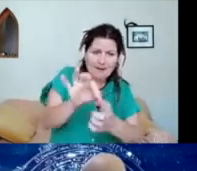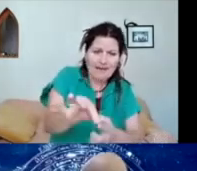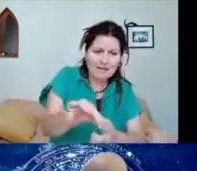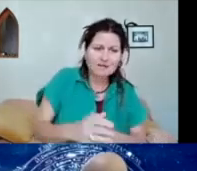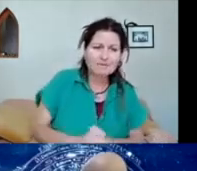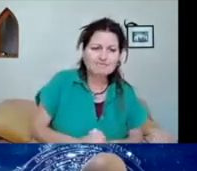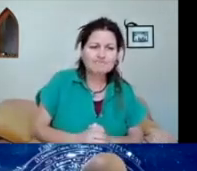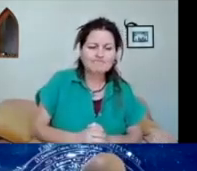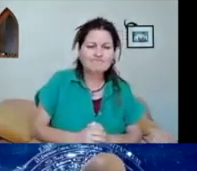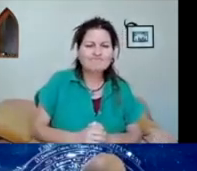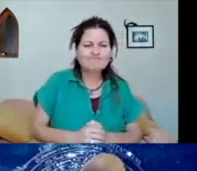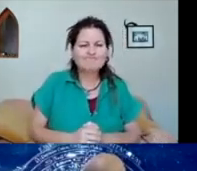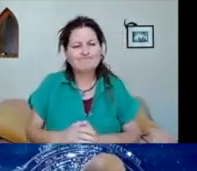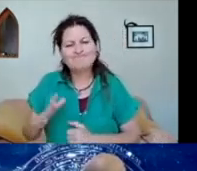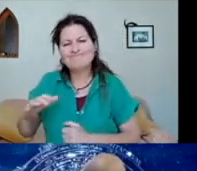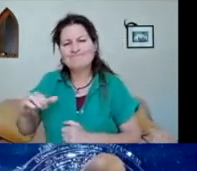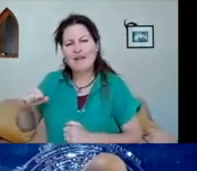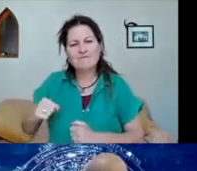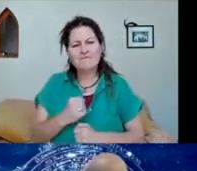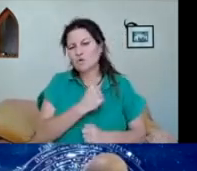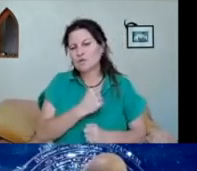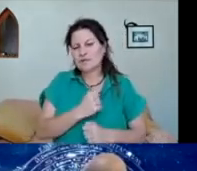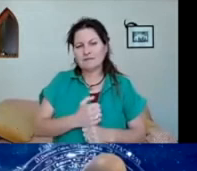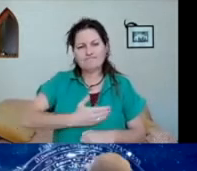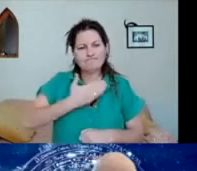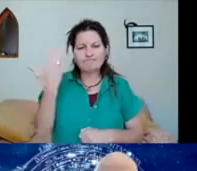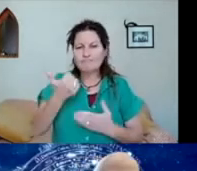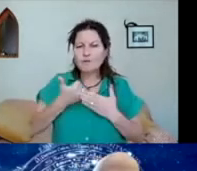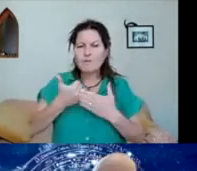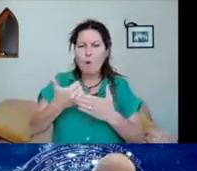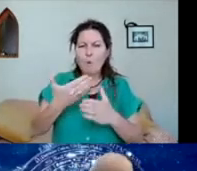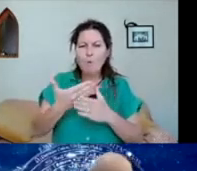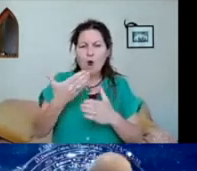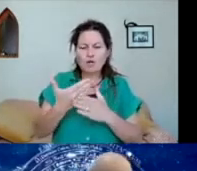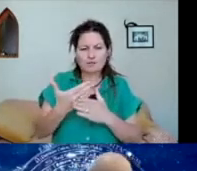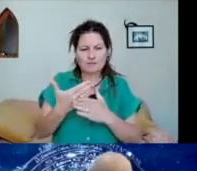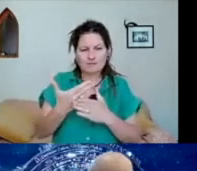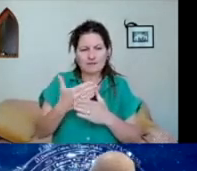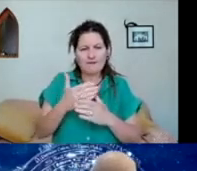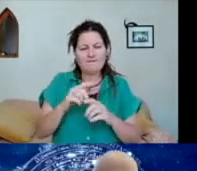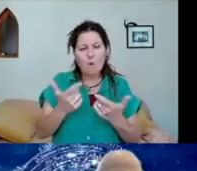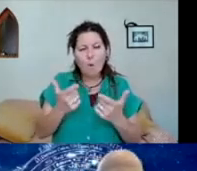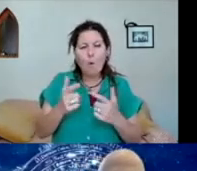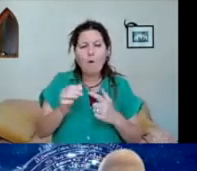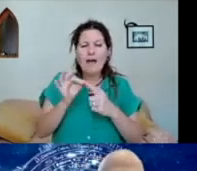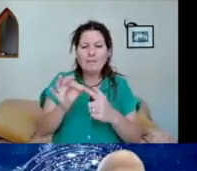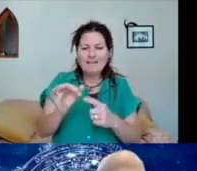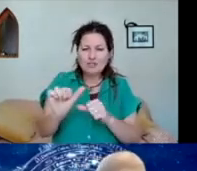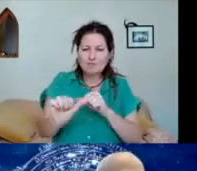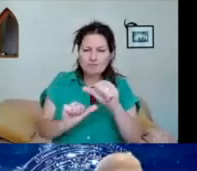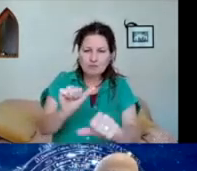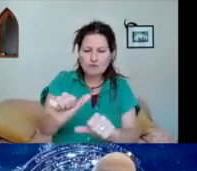Unfortunately, we don't have support workers in the application process. However, we offer